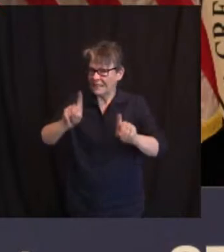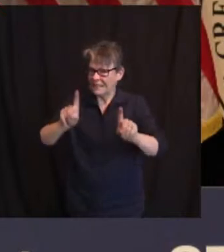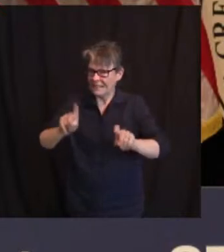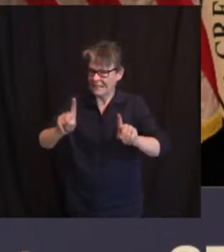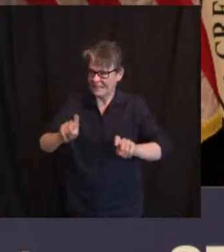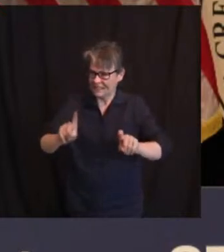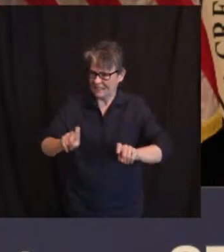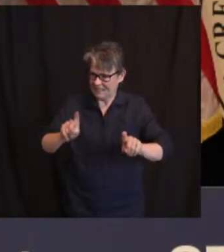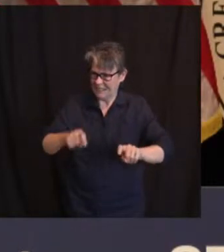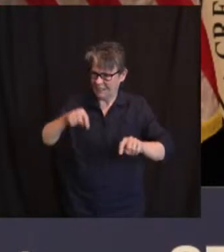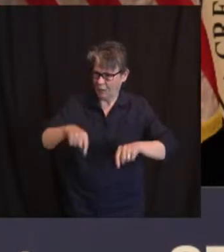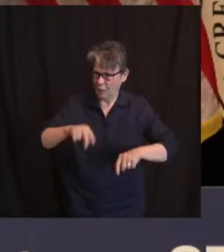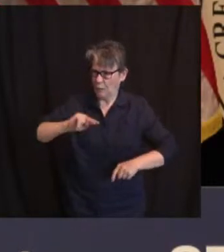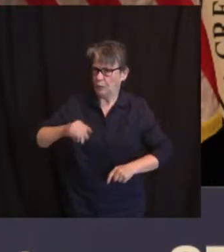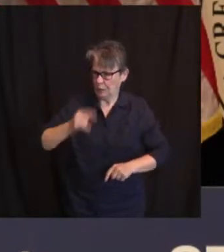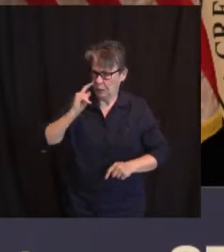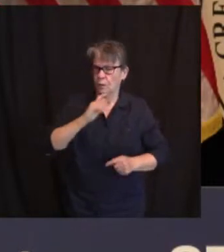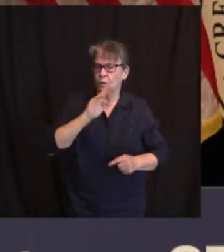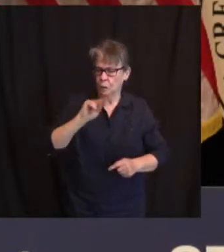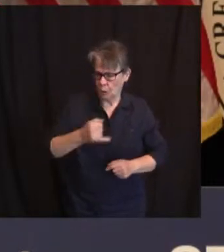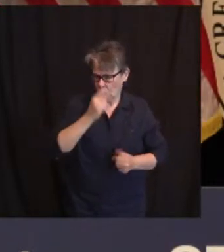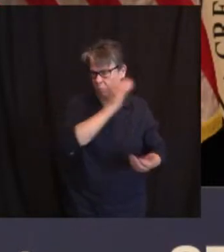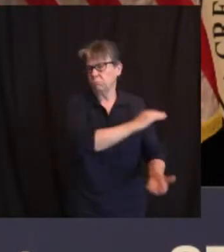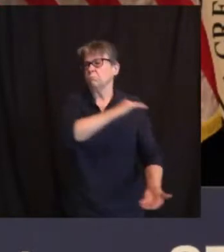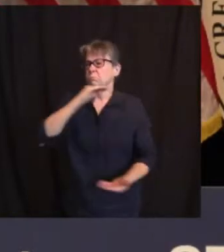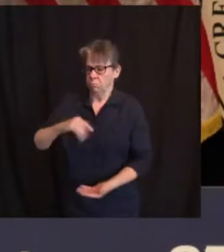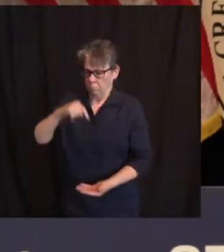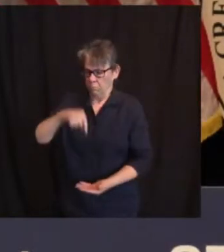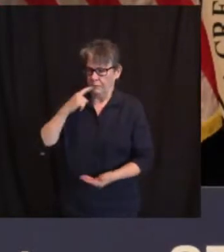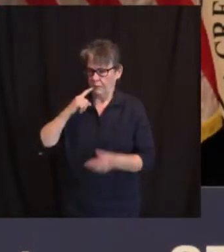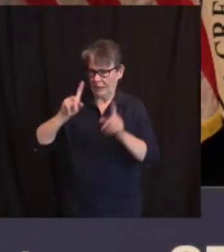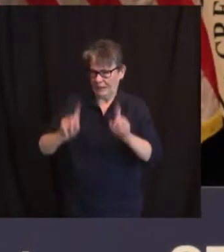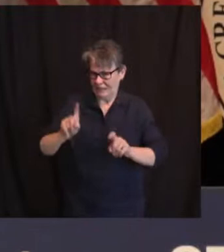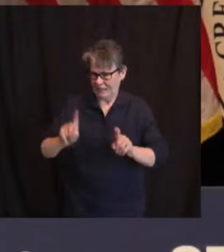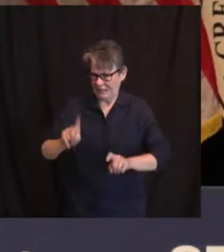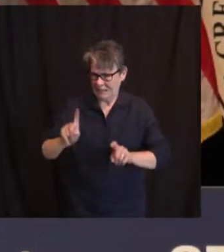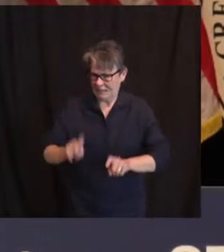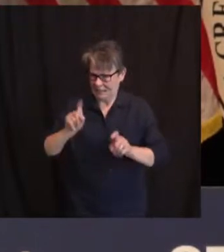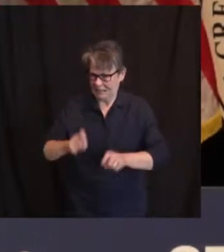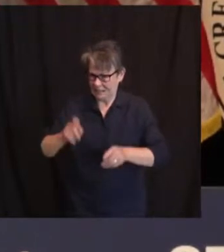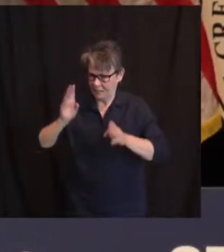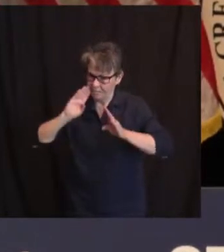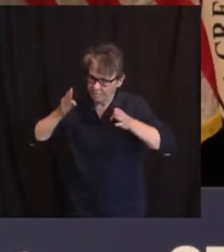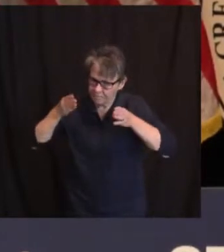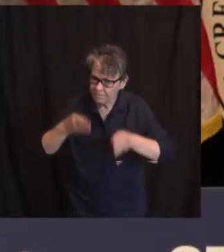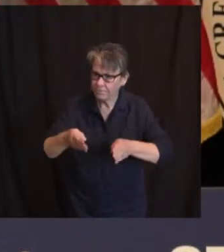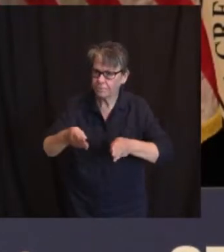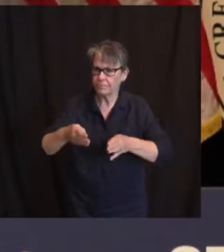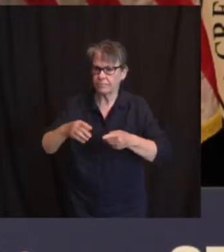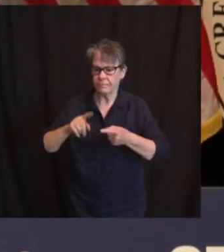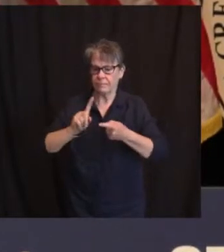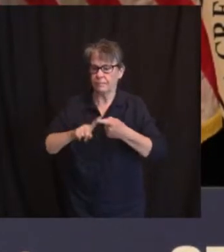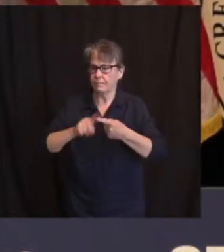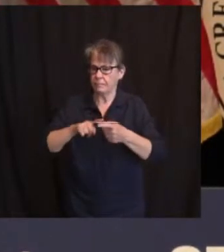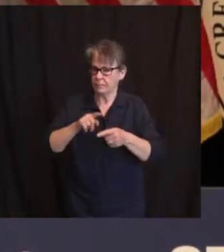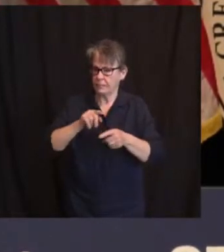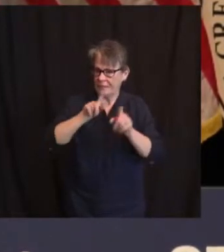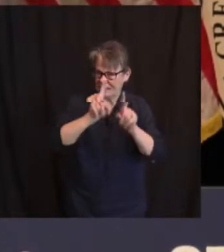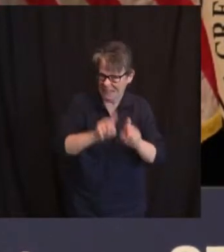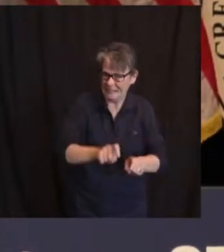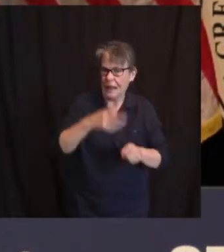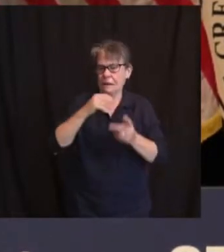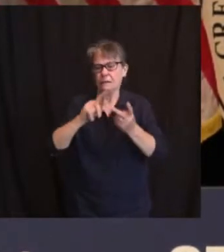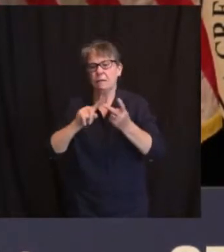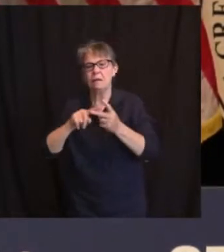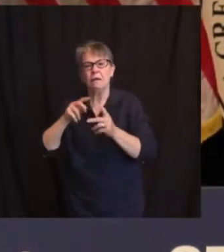So that's purely testing and contact tracing money, but we do have that available, or will, rather. Judy,